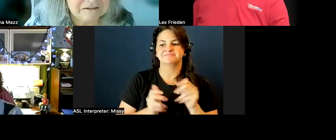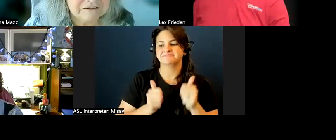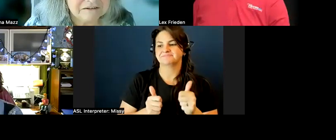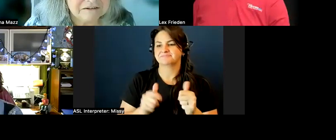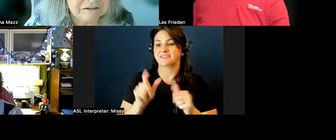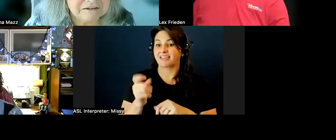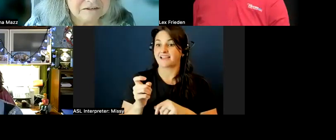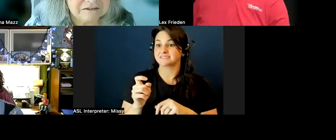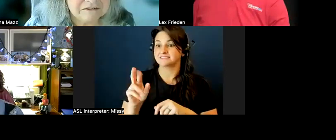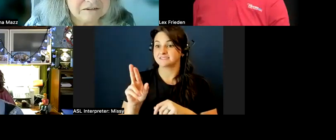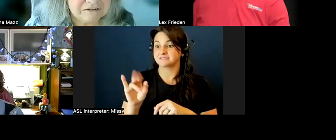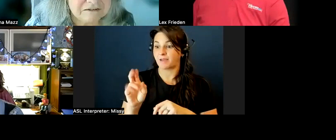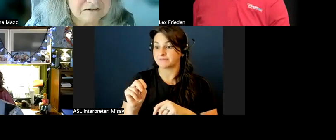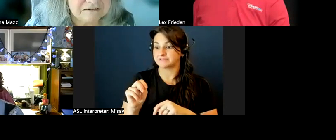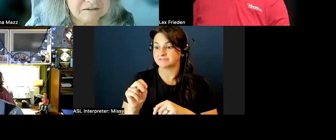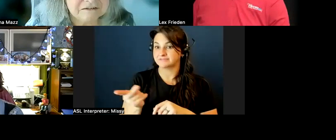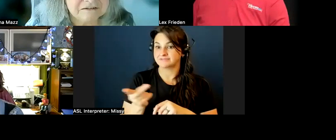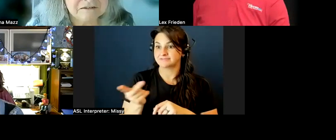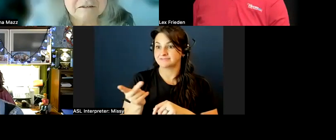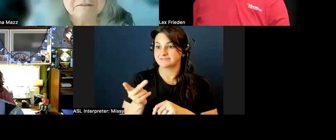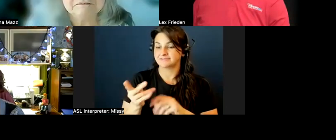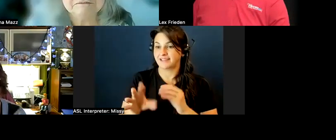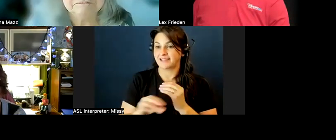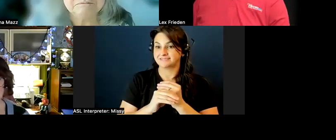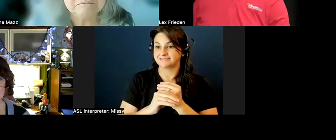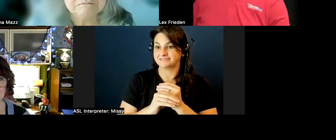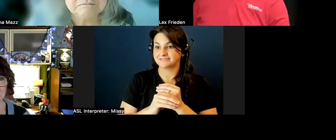Lex or Robin, anything to add to